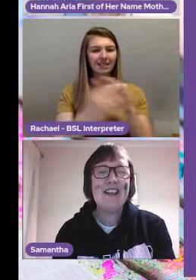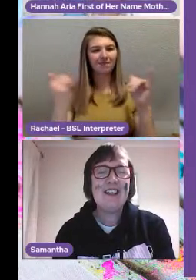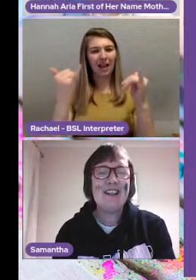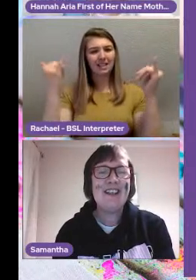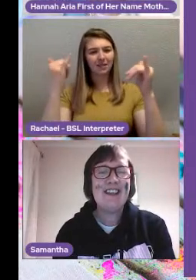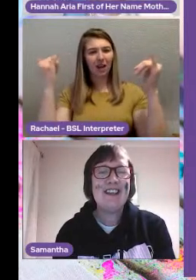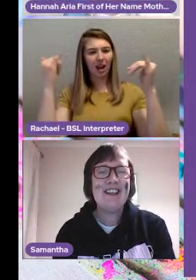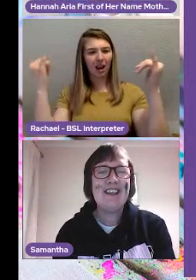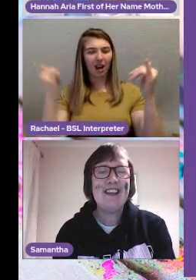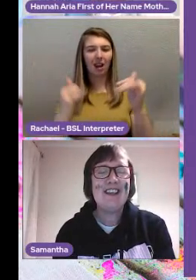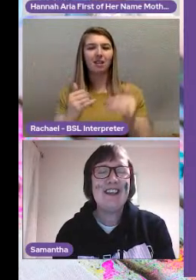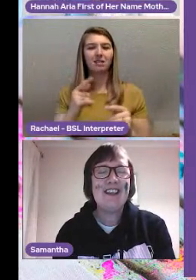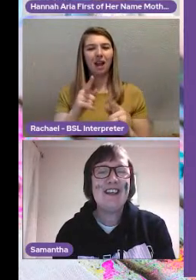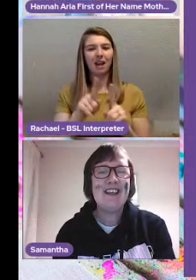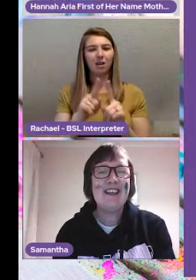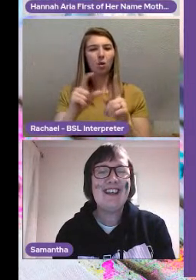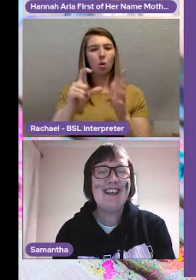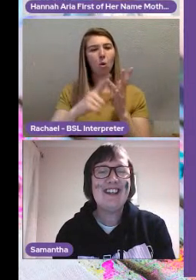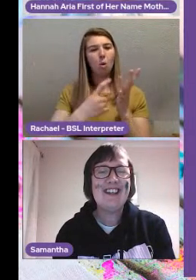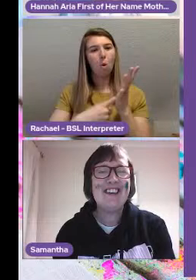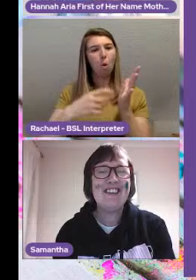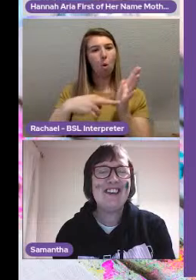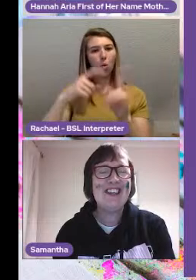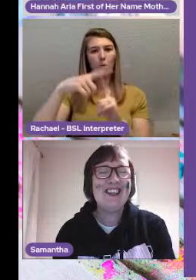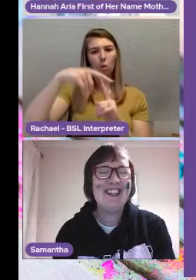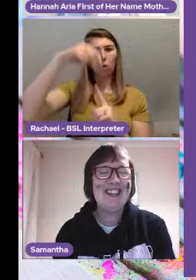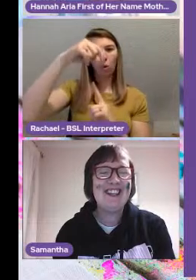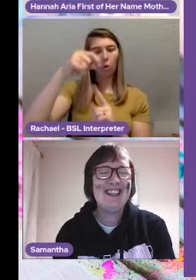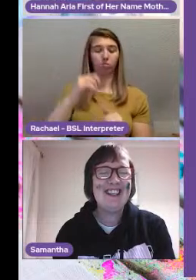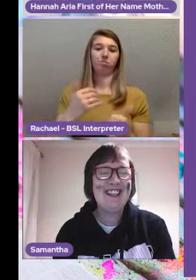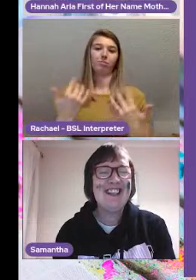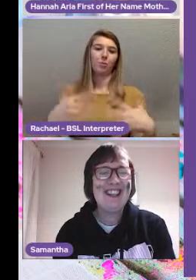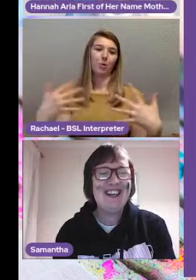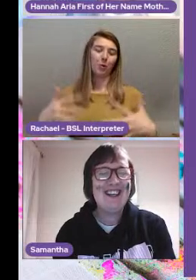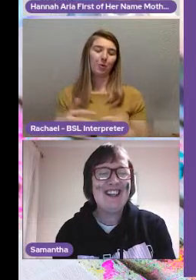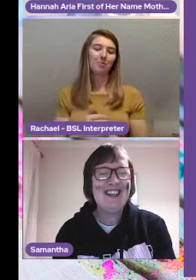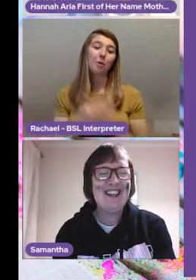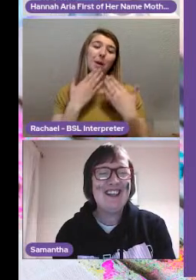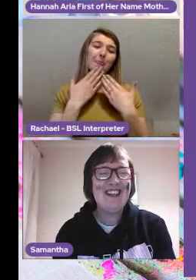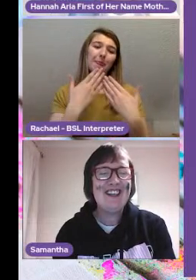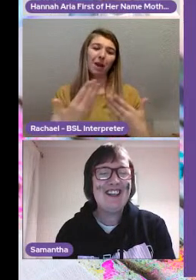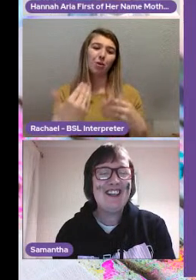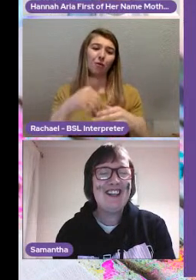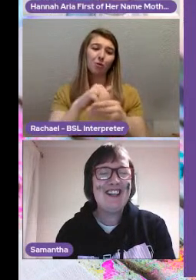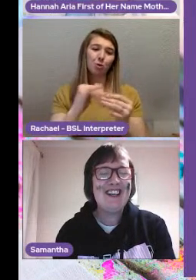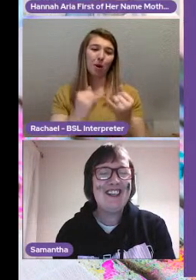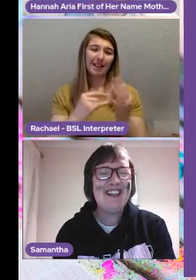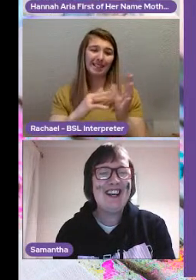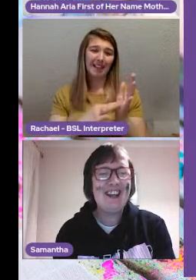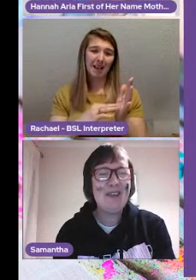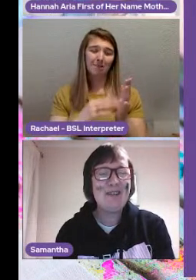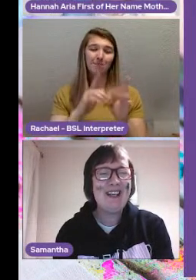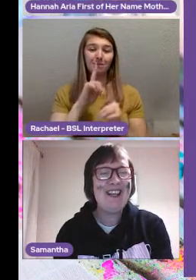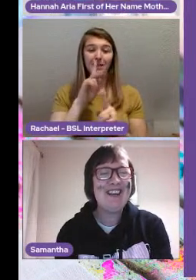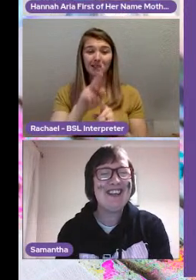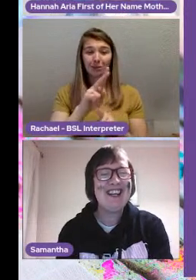of it. Stunning. Okay, well, thanks for joining us, and we will see you again next week, hopefully.